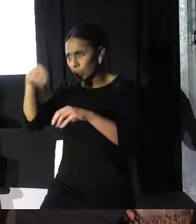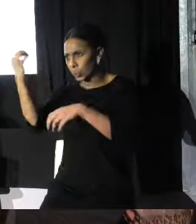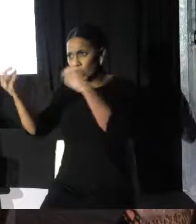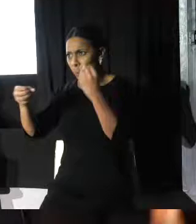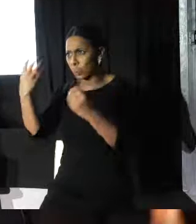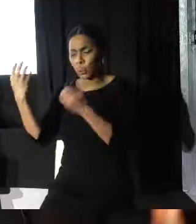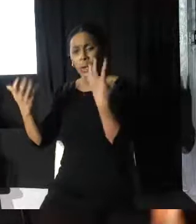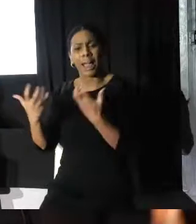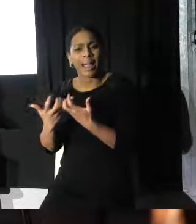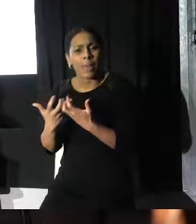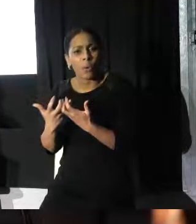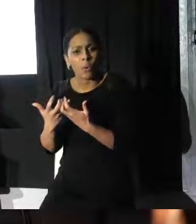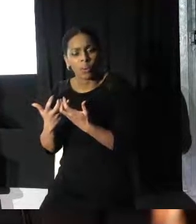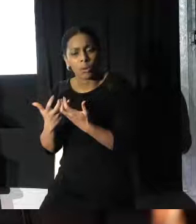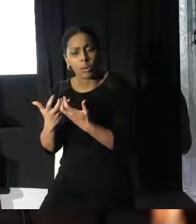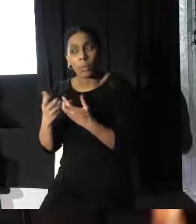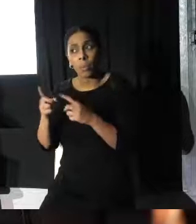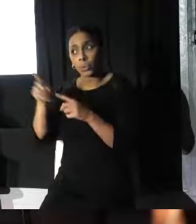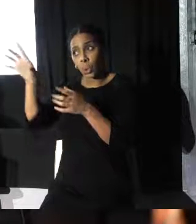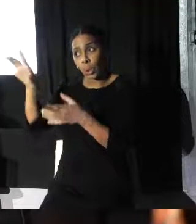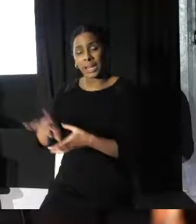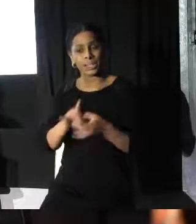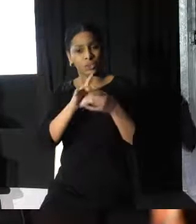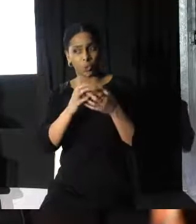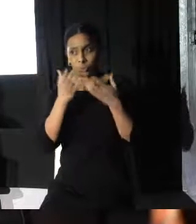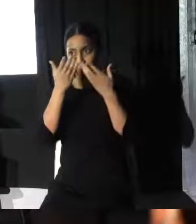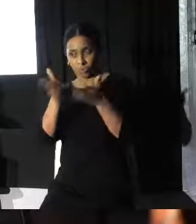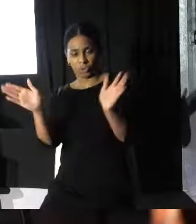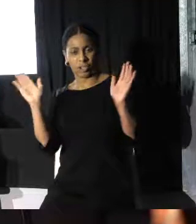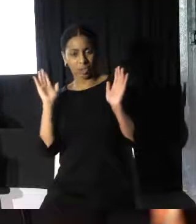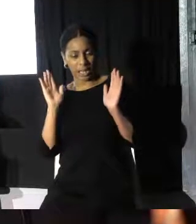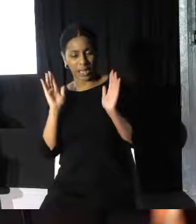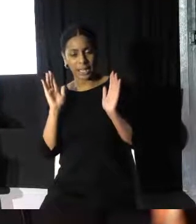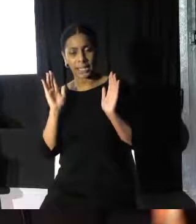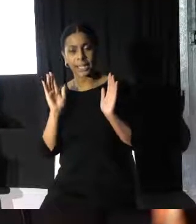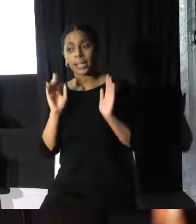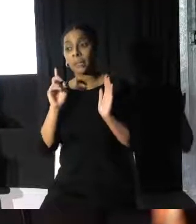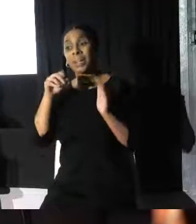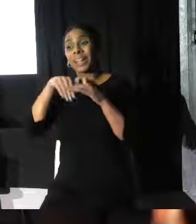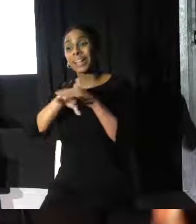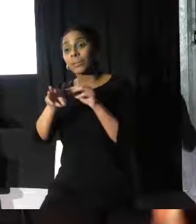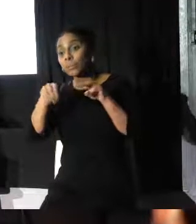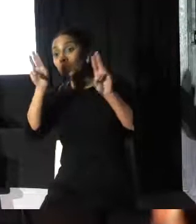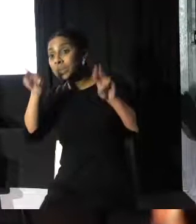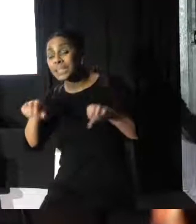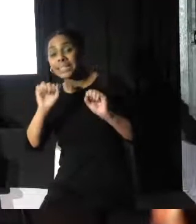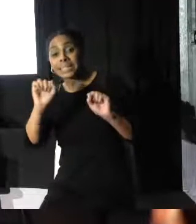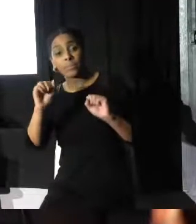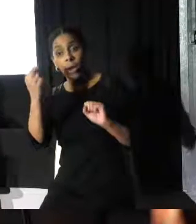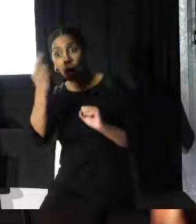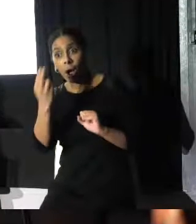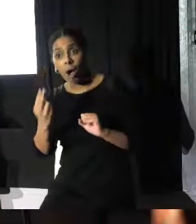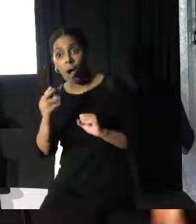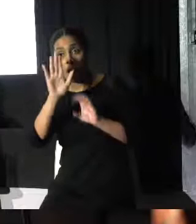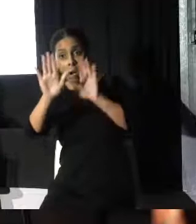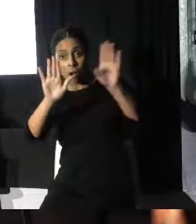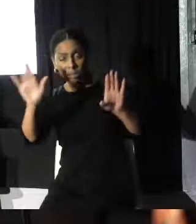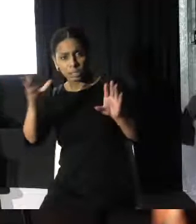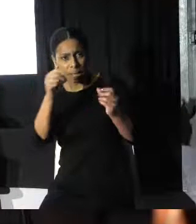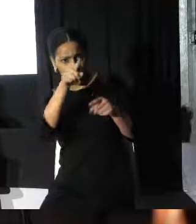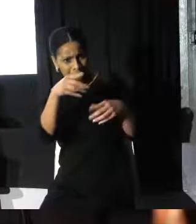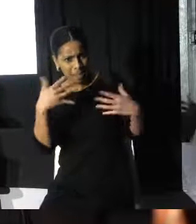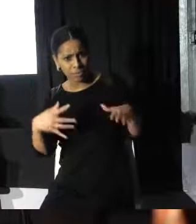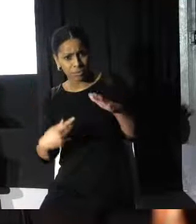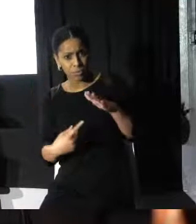into a more general sort of conversation. But in terms of art in the museum, that has a crucial role in terms